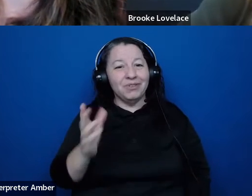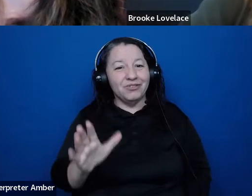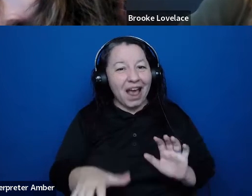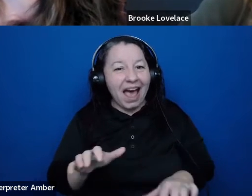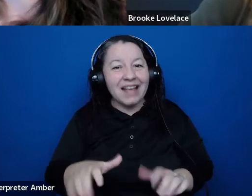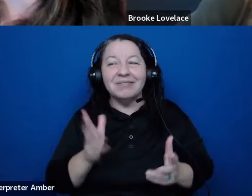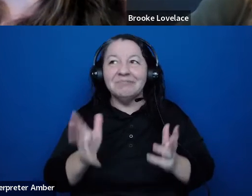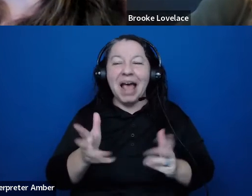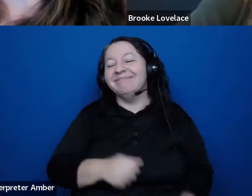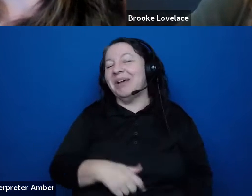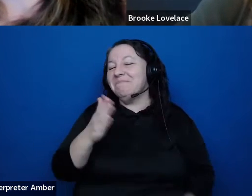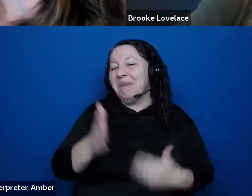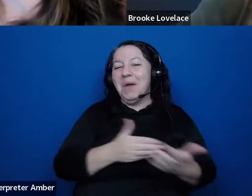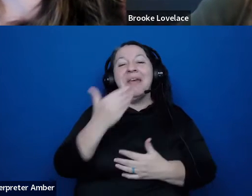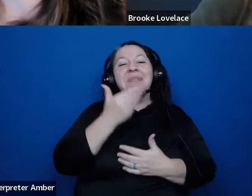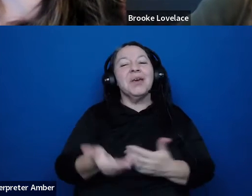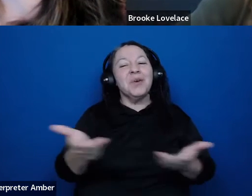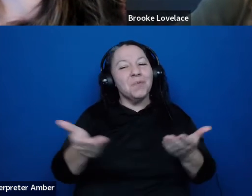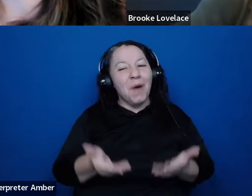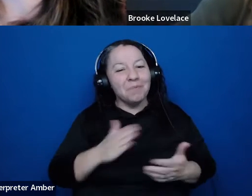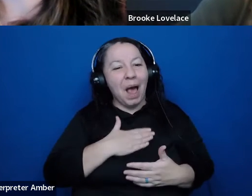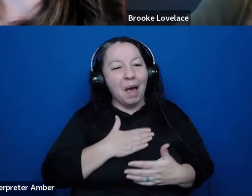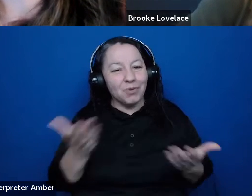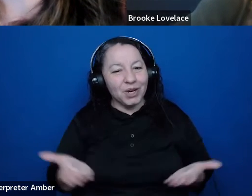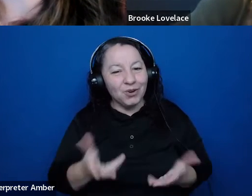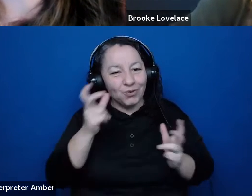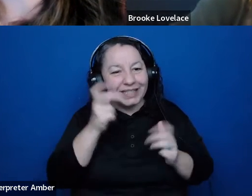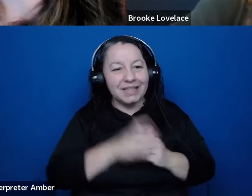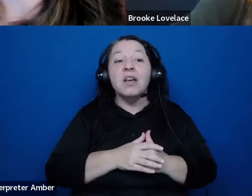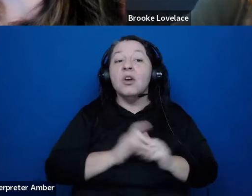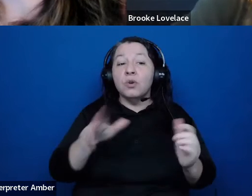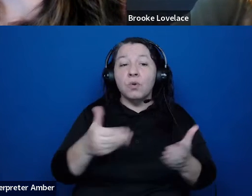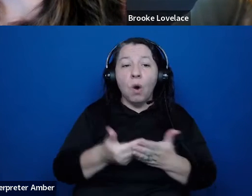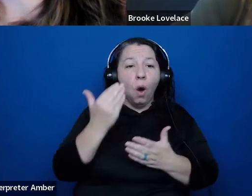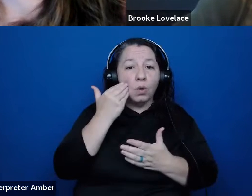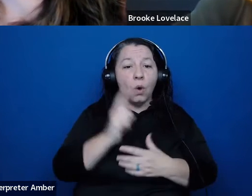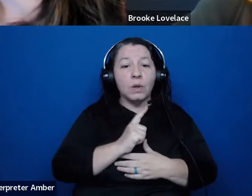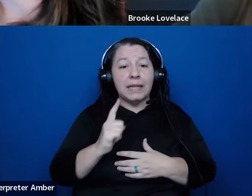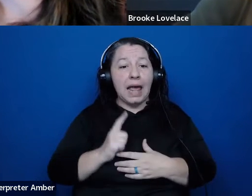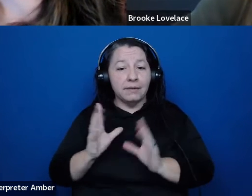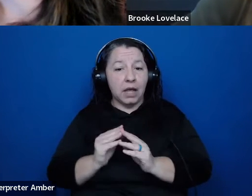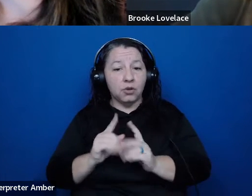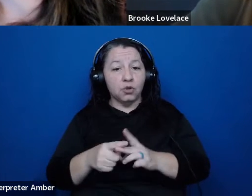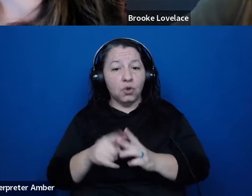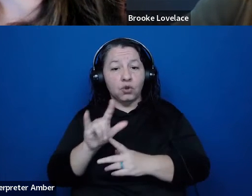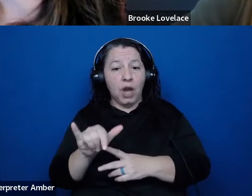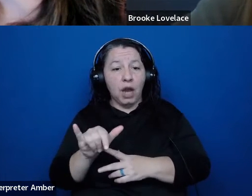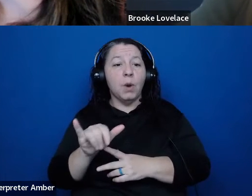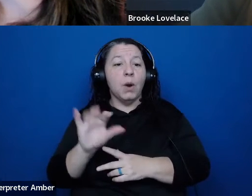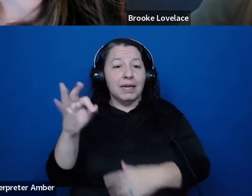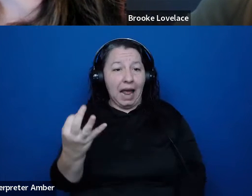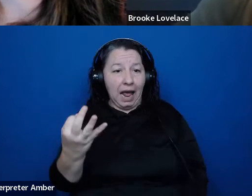So as everybody probably knows, we're close to legislative session. It does start January 9th. So we